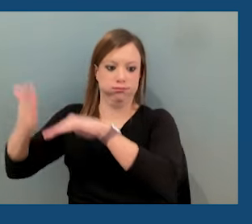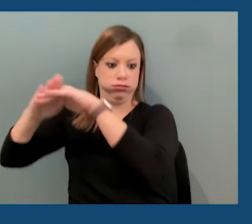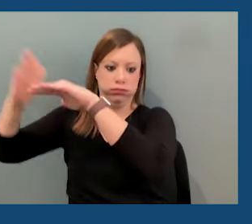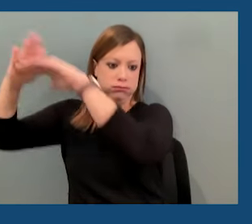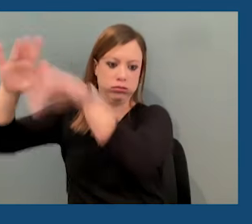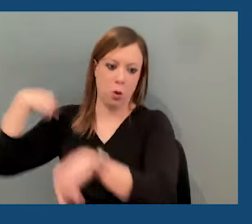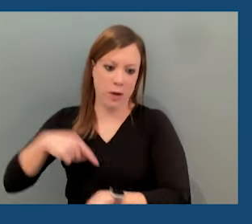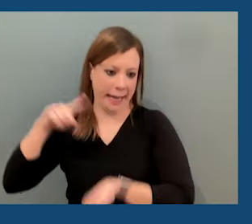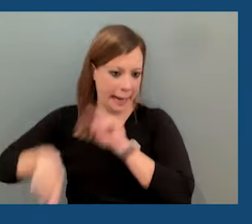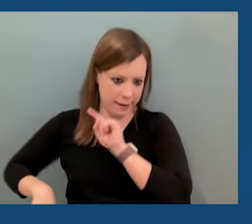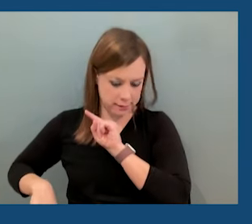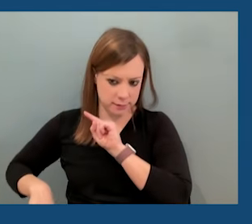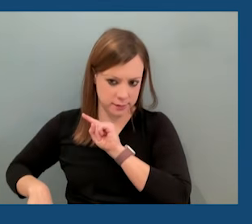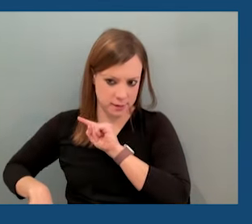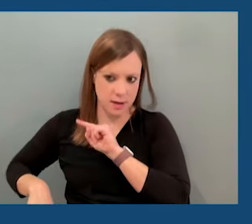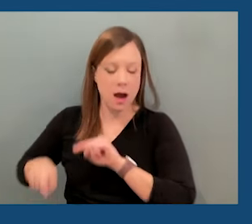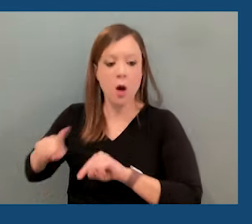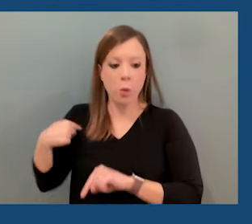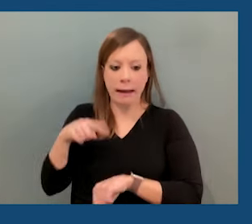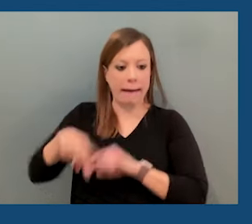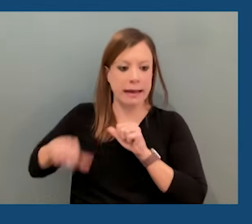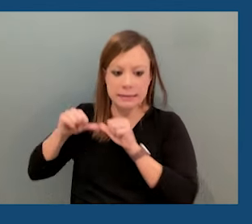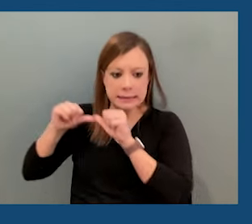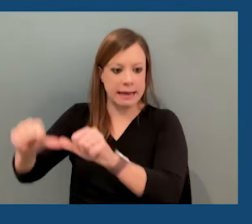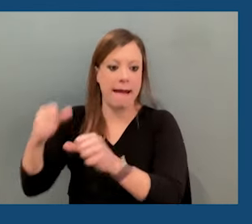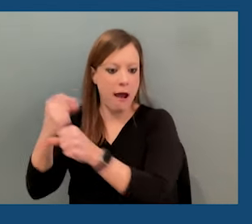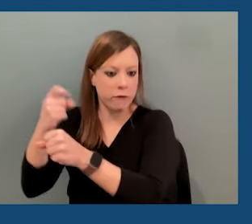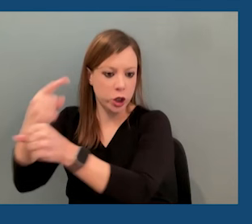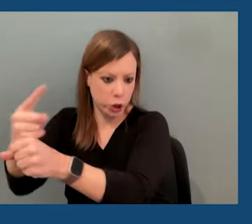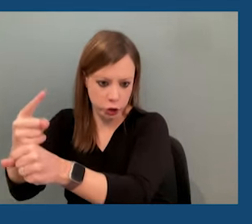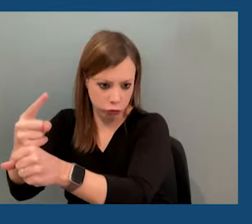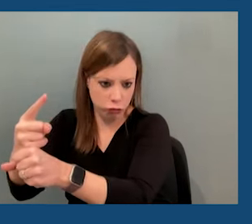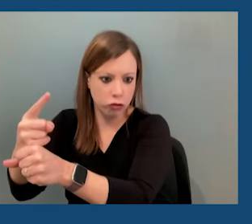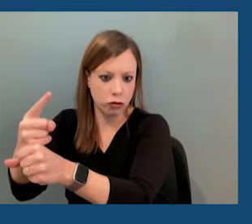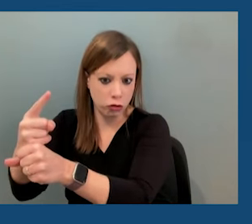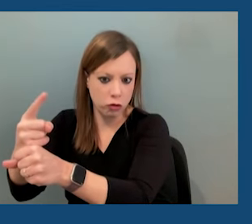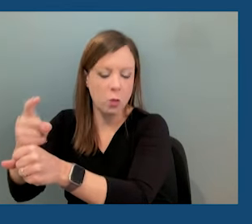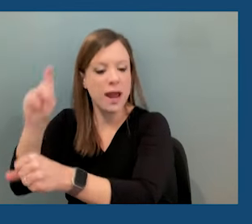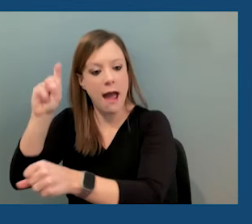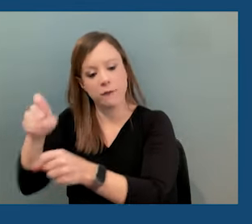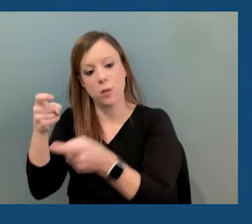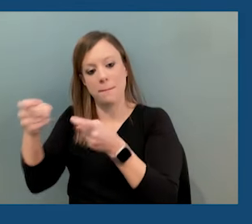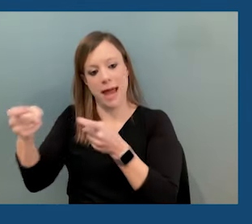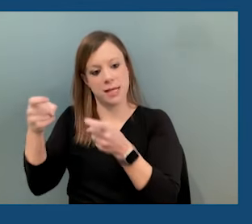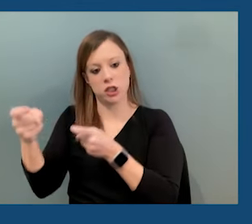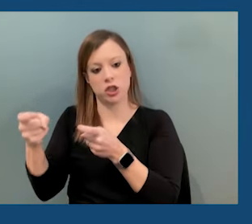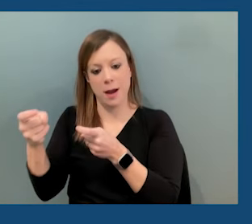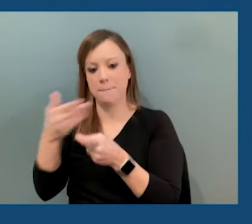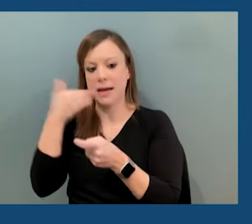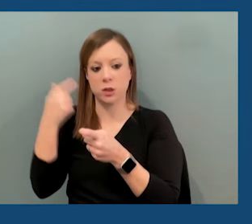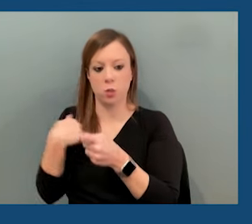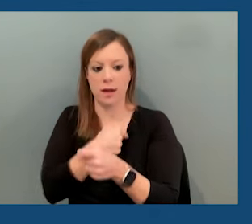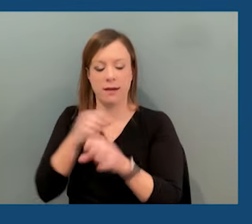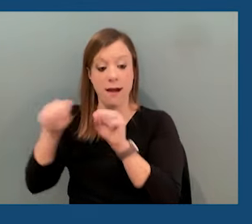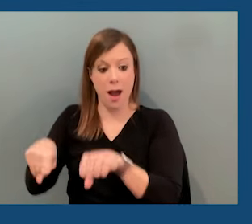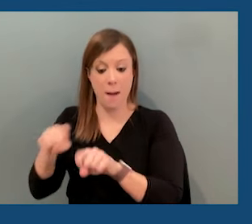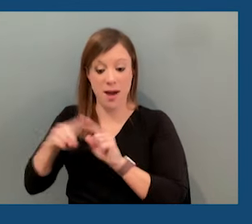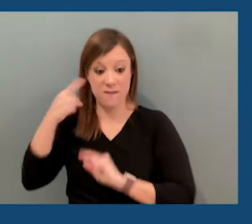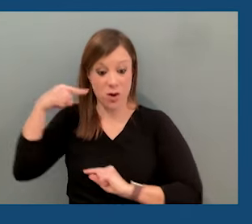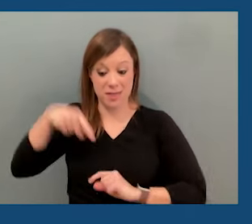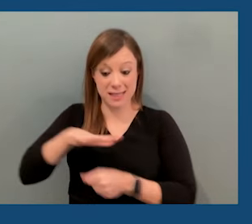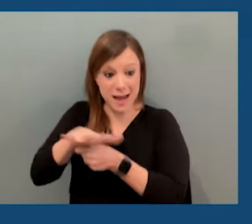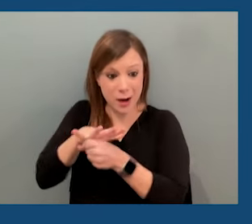it, but it cannot be sustained year after year after year. We have to manage within our means. So what we're talking about for the Mid-Hudson area is